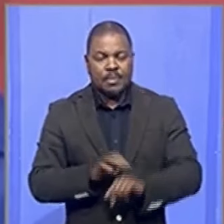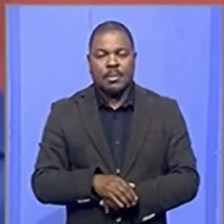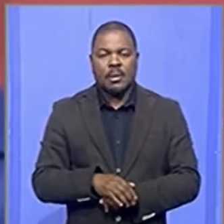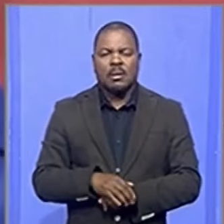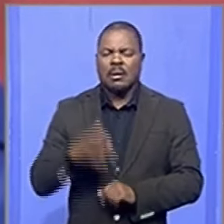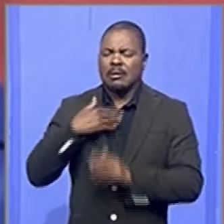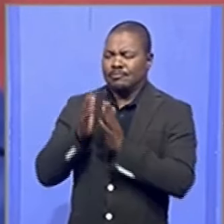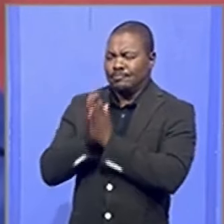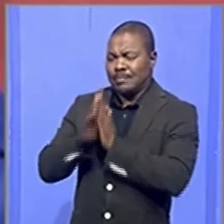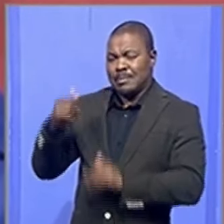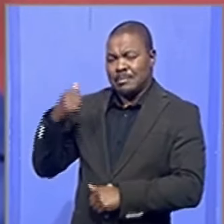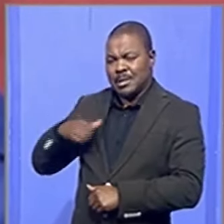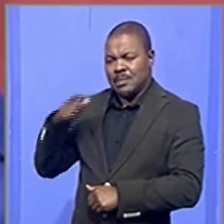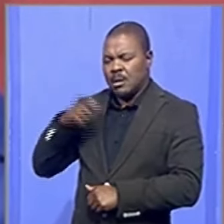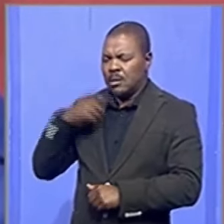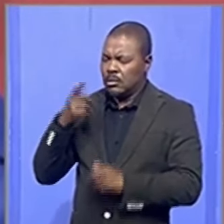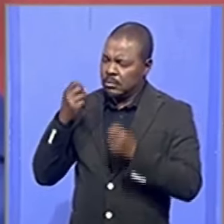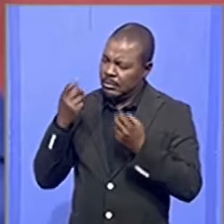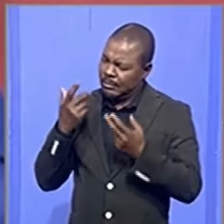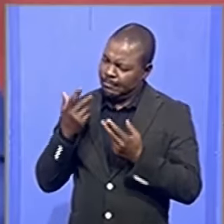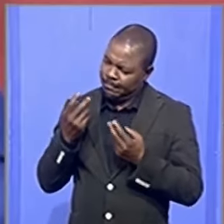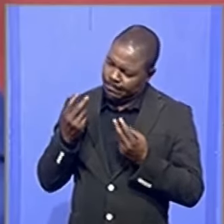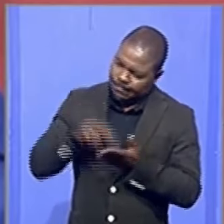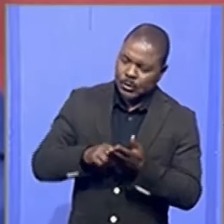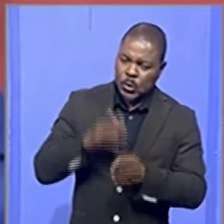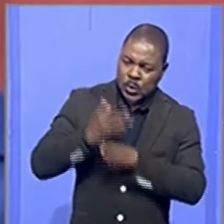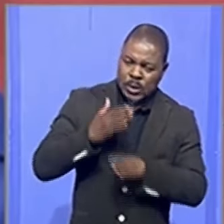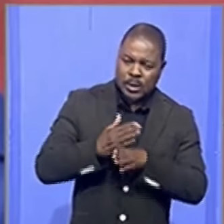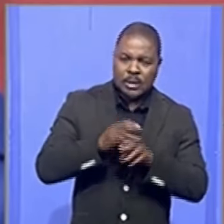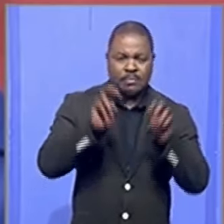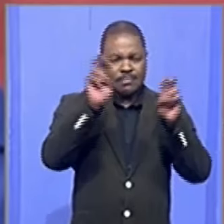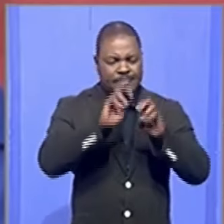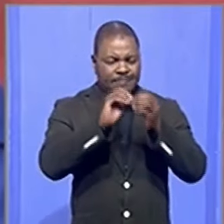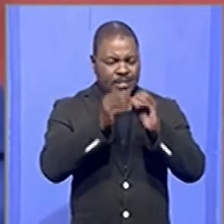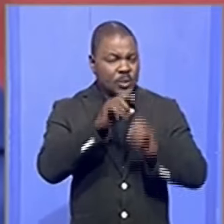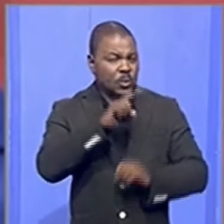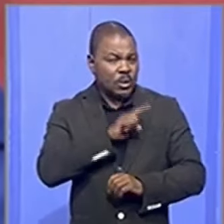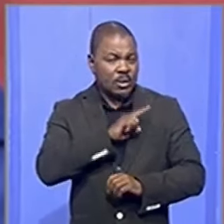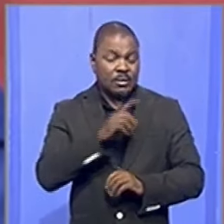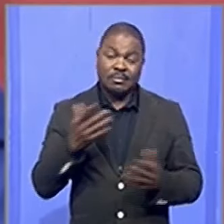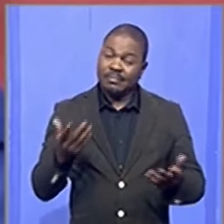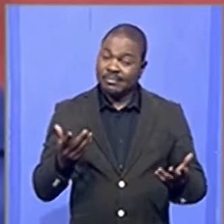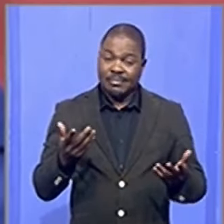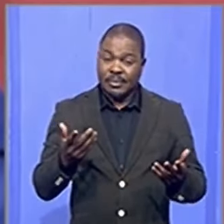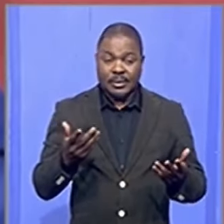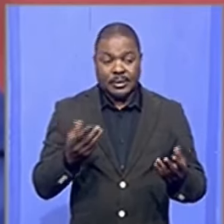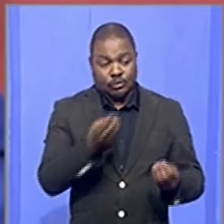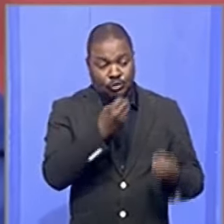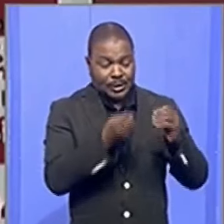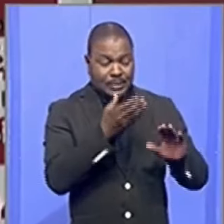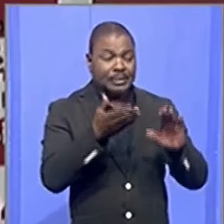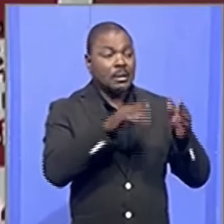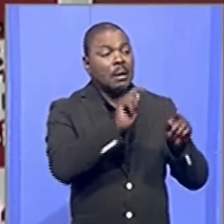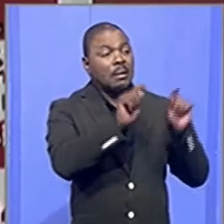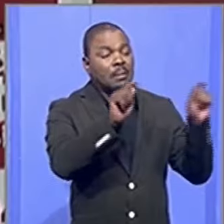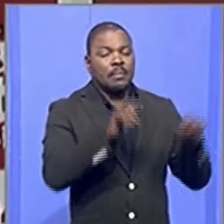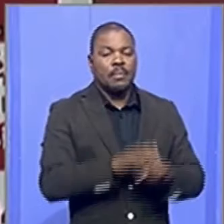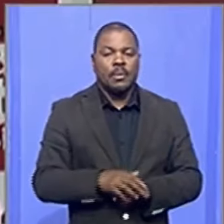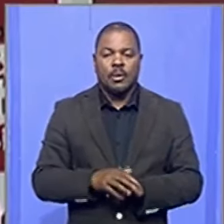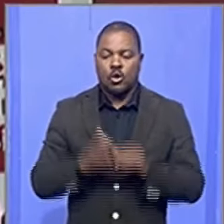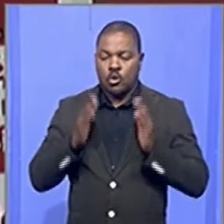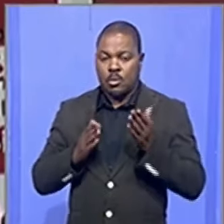ka maoto gore a bone gore dilo tsa motlakase o di bankanya yang because re end up re lose bana ba rona. Komishene ya